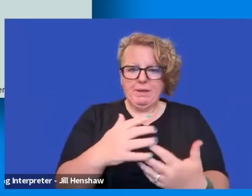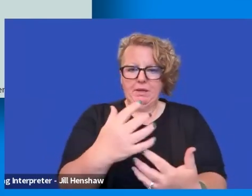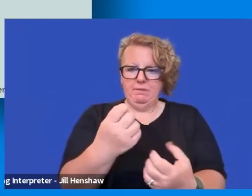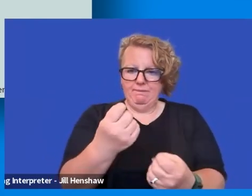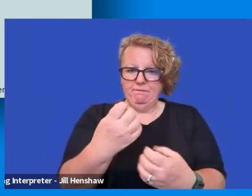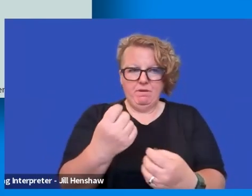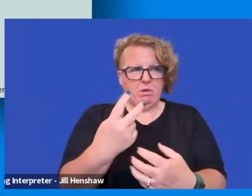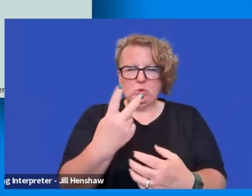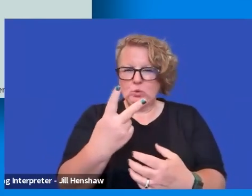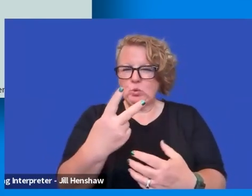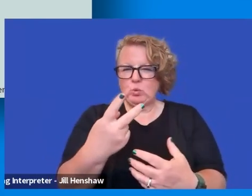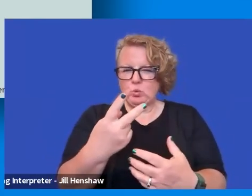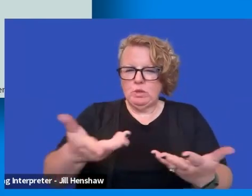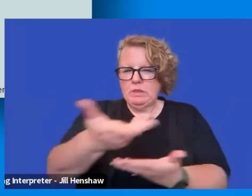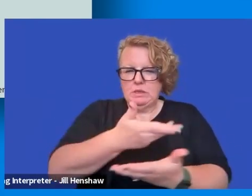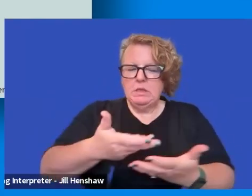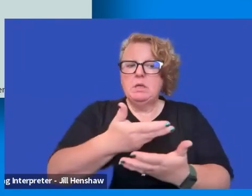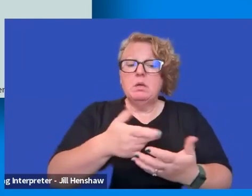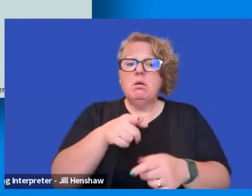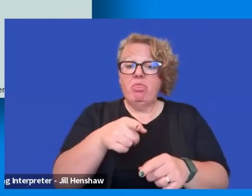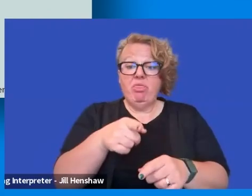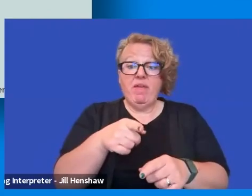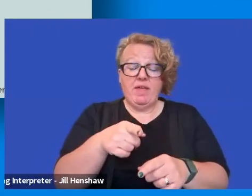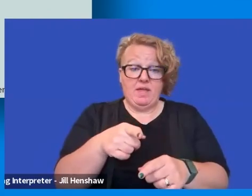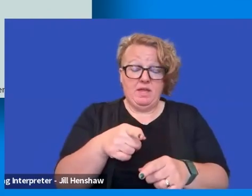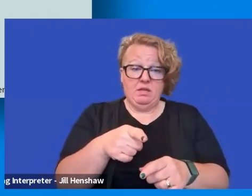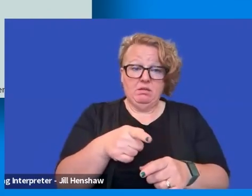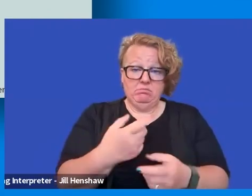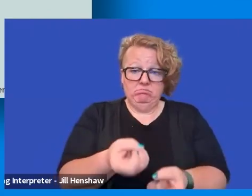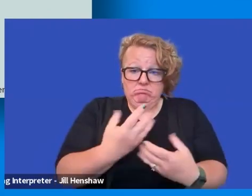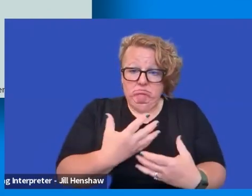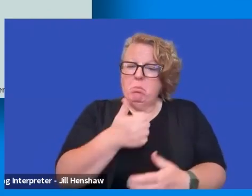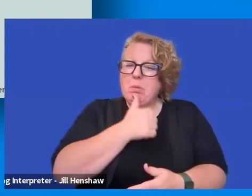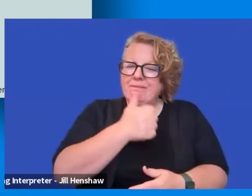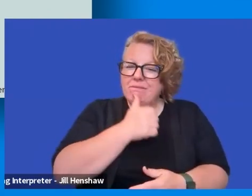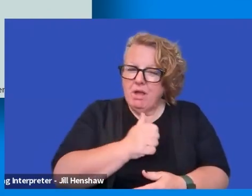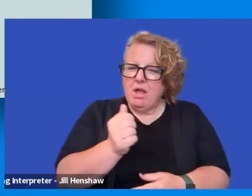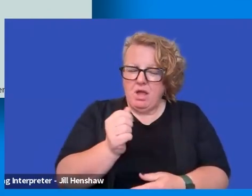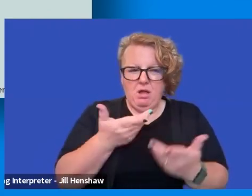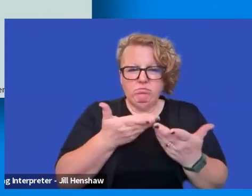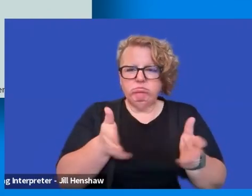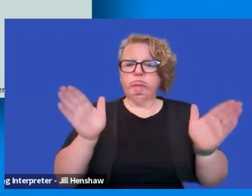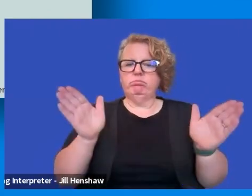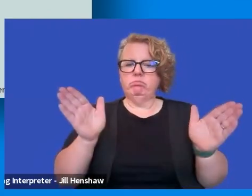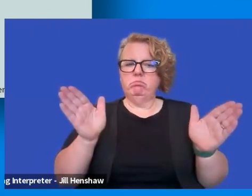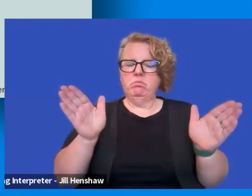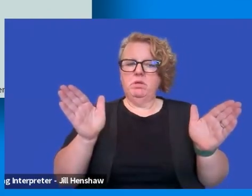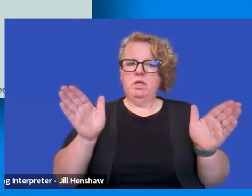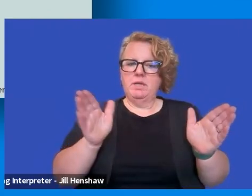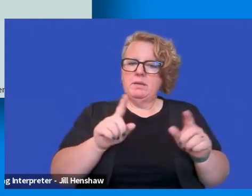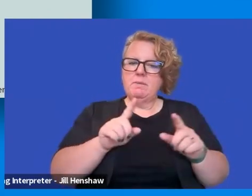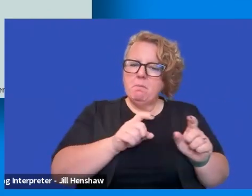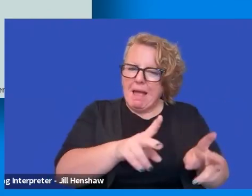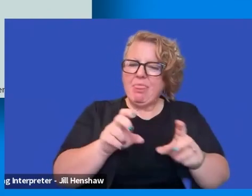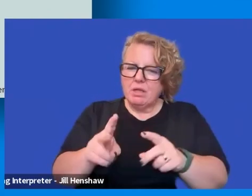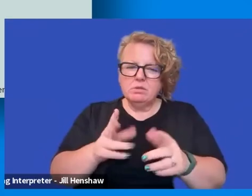or two feedback sessions with our equity champs where they actually voiced that they would prefer a broader range of methods to